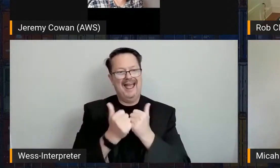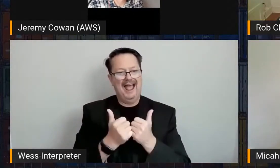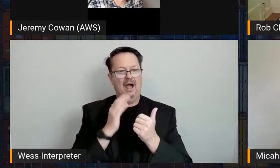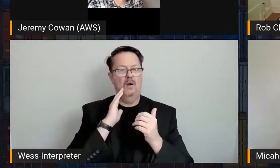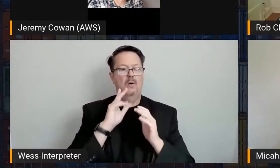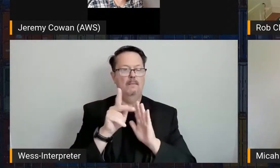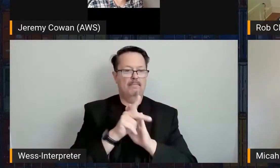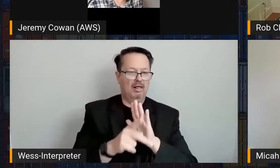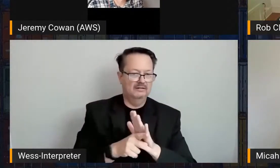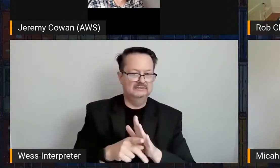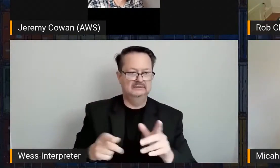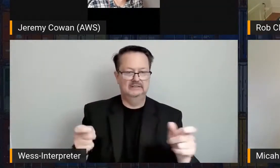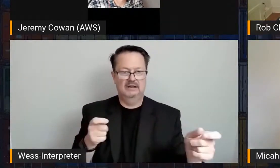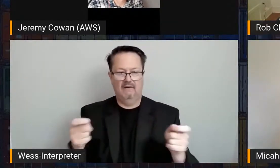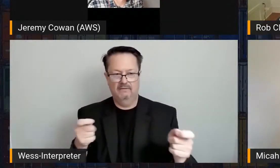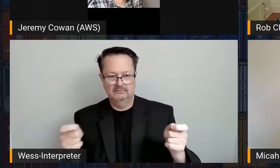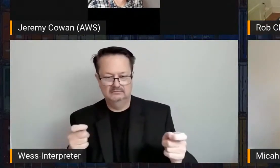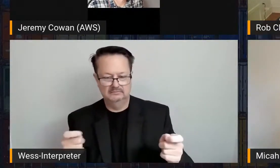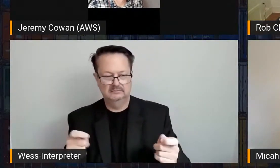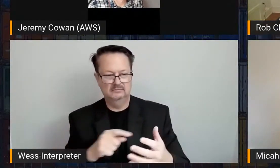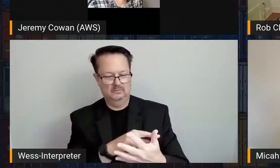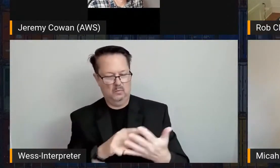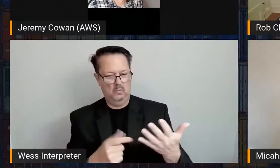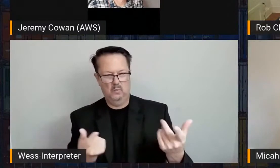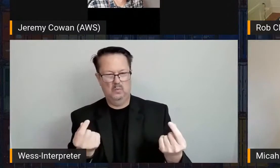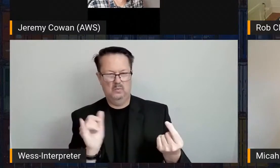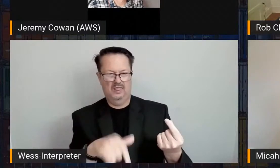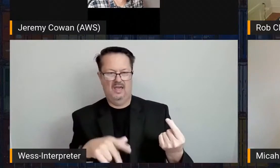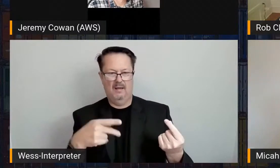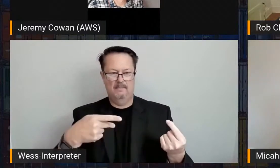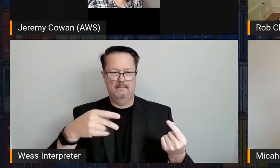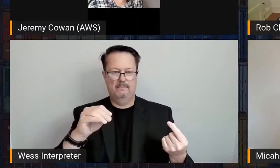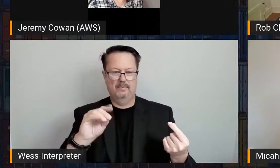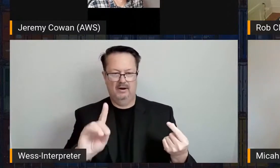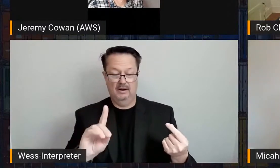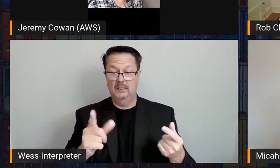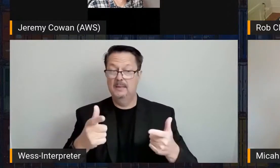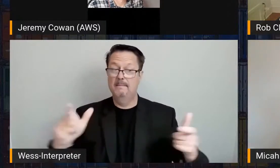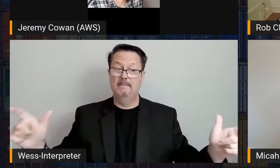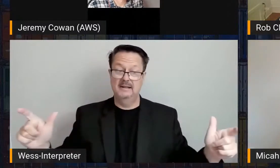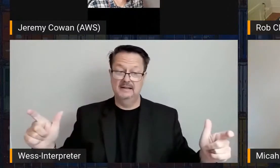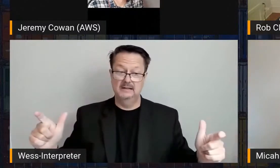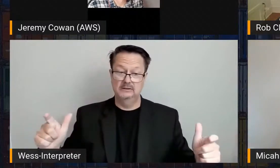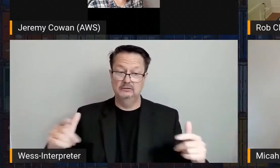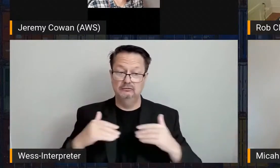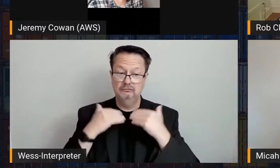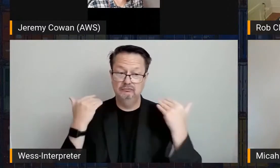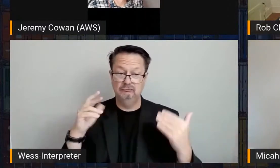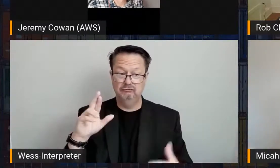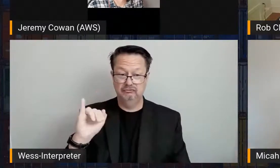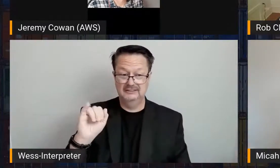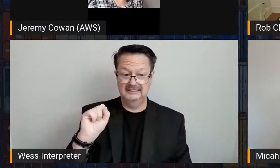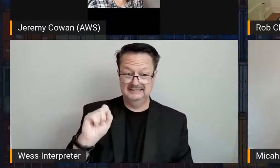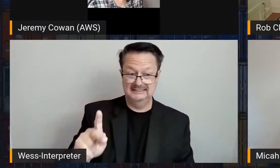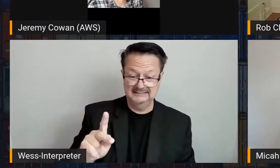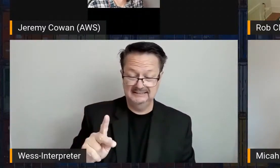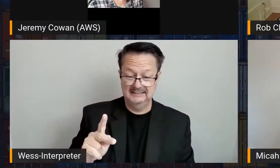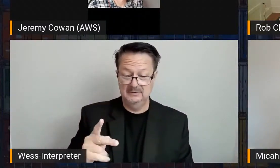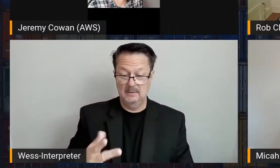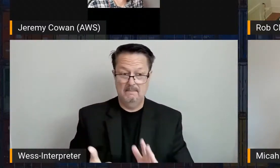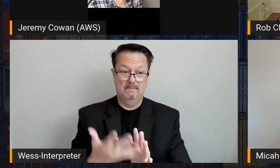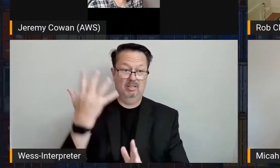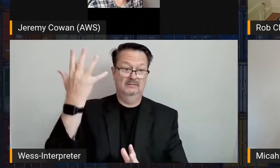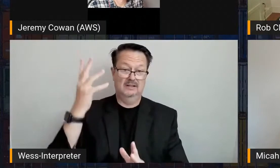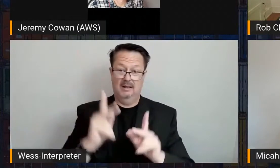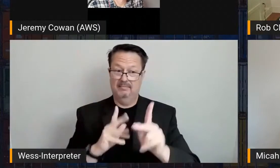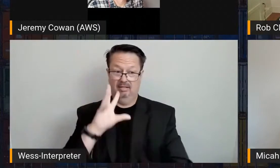governance around what these pods can do. The biggest risk when running a multi-tenant cluster isn't necessarily